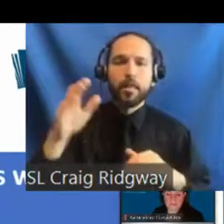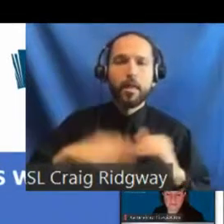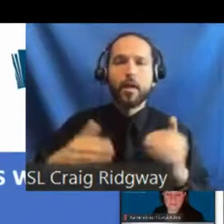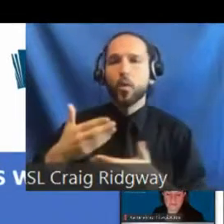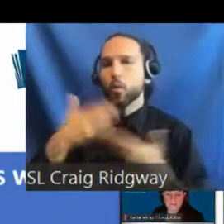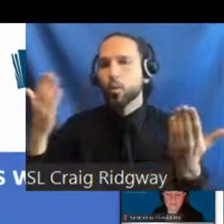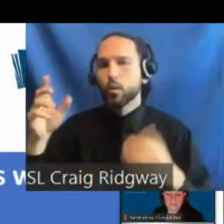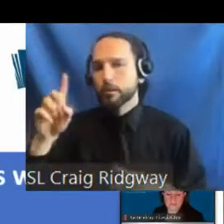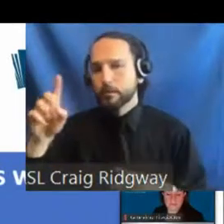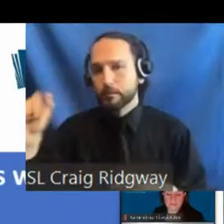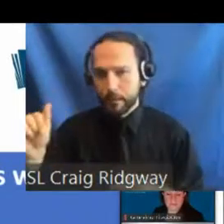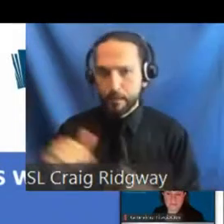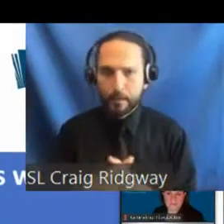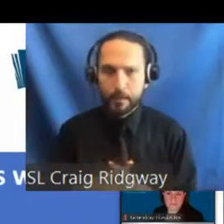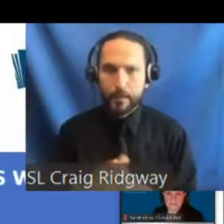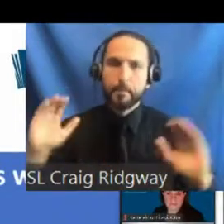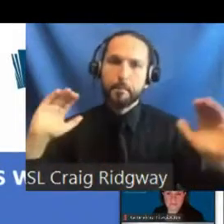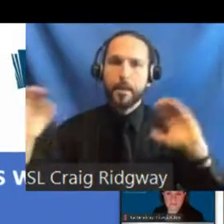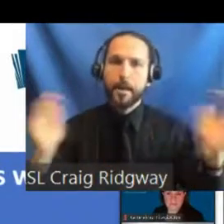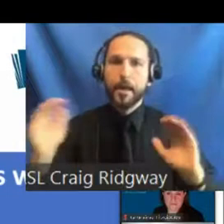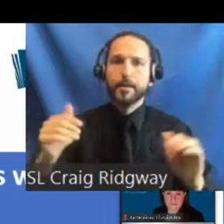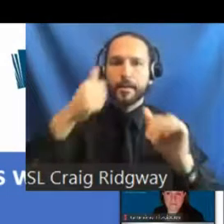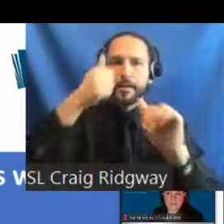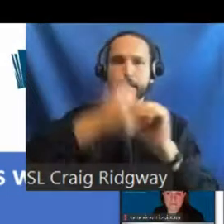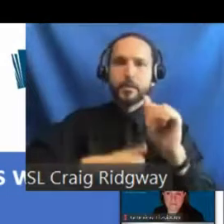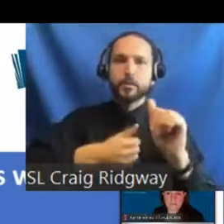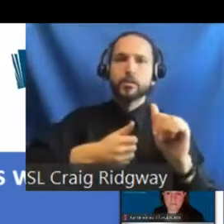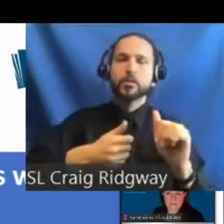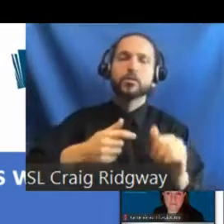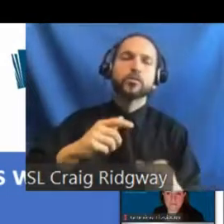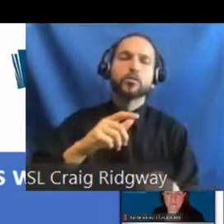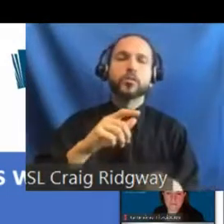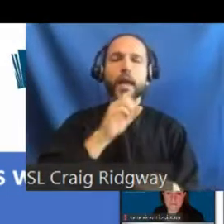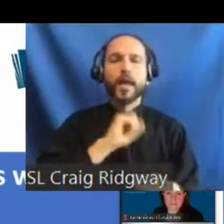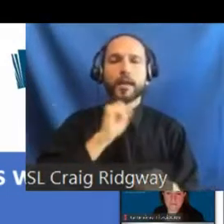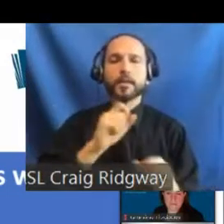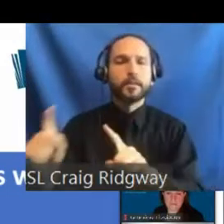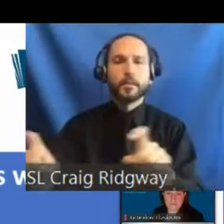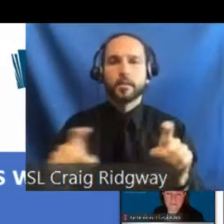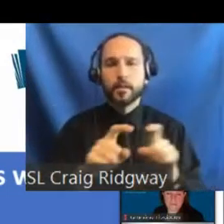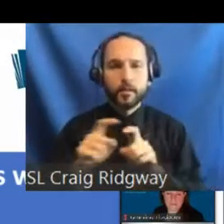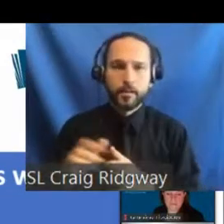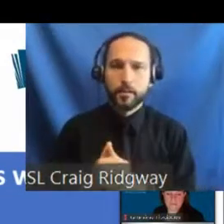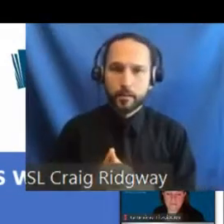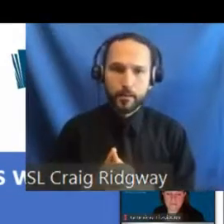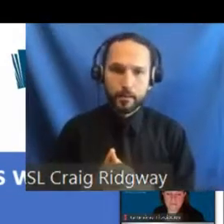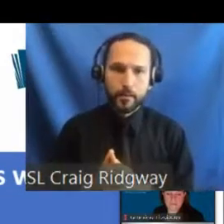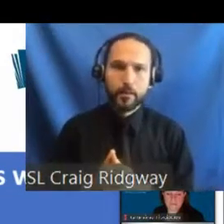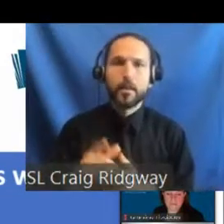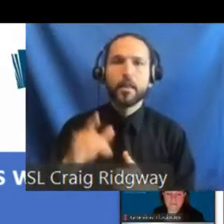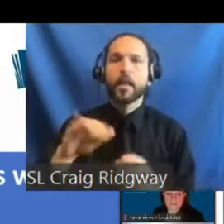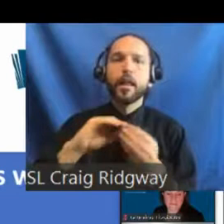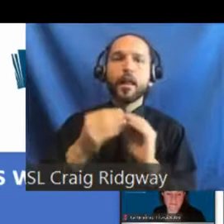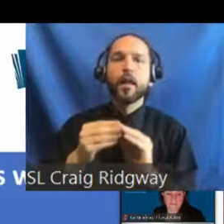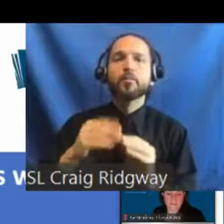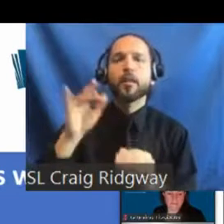disability. Across all age groups surveyed, the employment to population ratios were much lower for persons